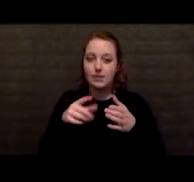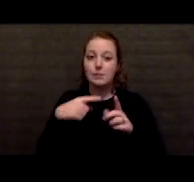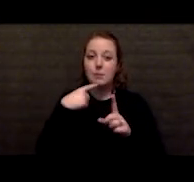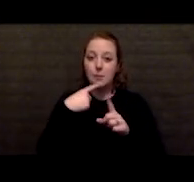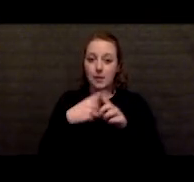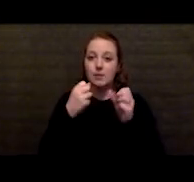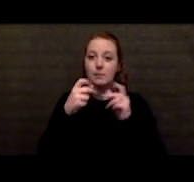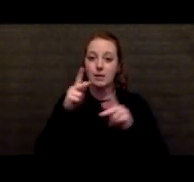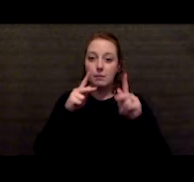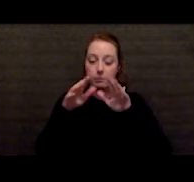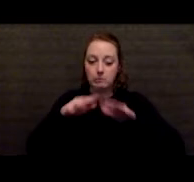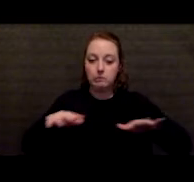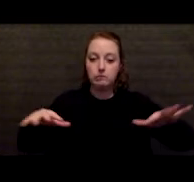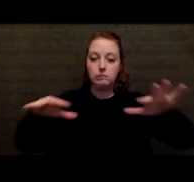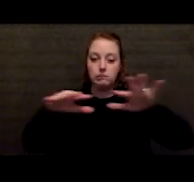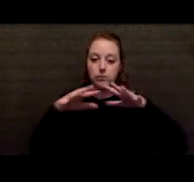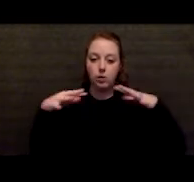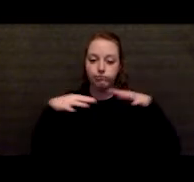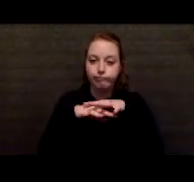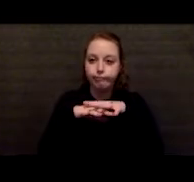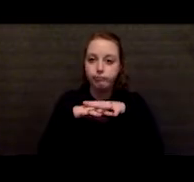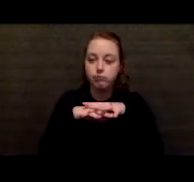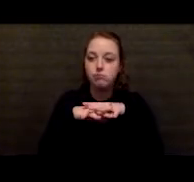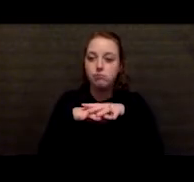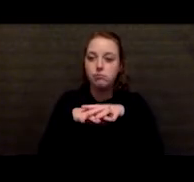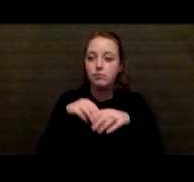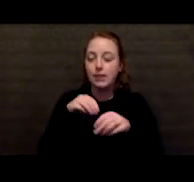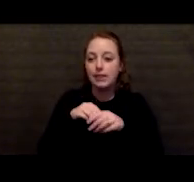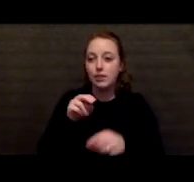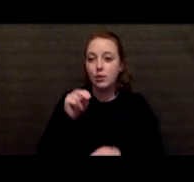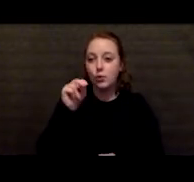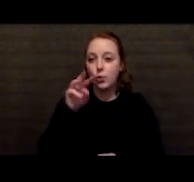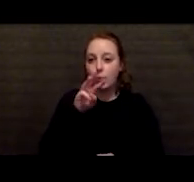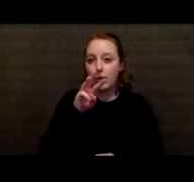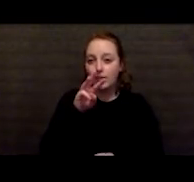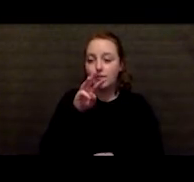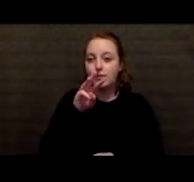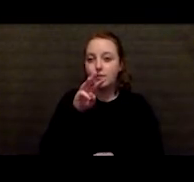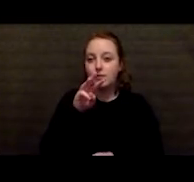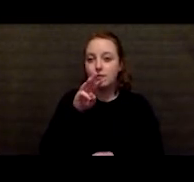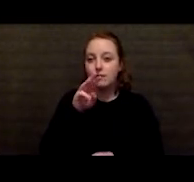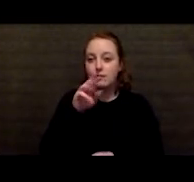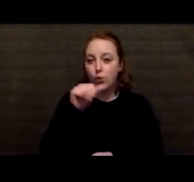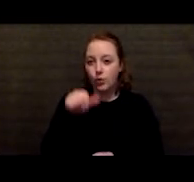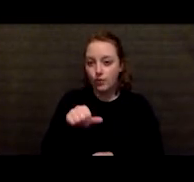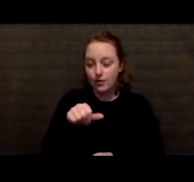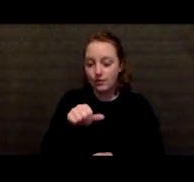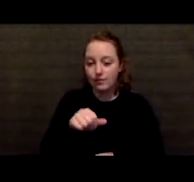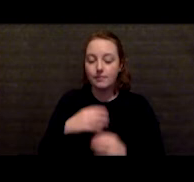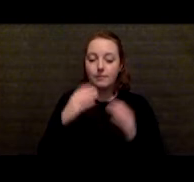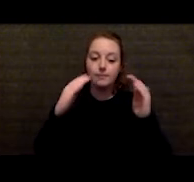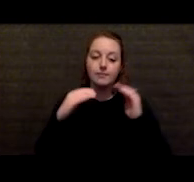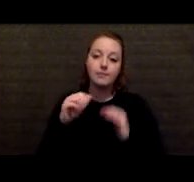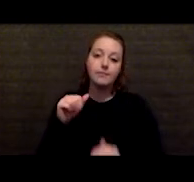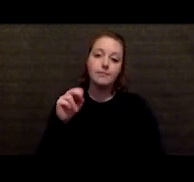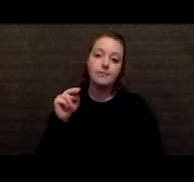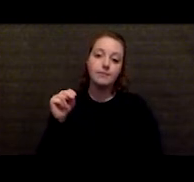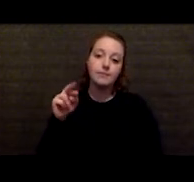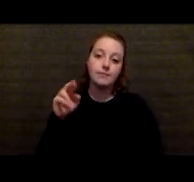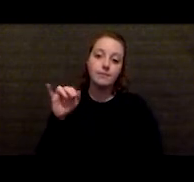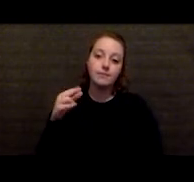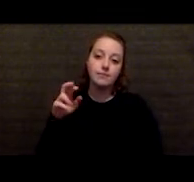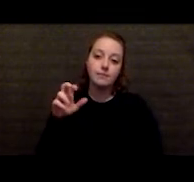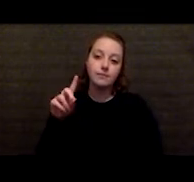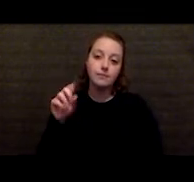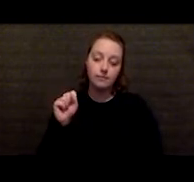of 183 in Northwest Austin. The Ann Richards School is a diverse population of,